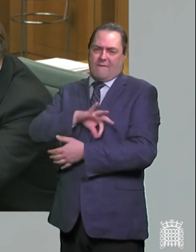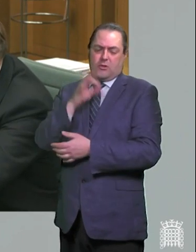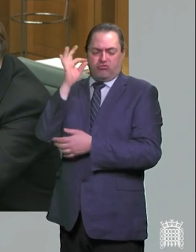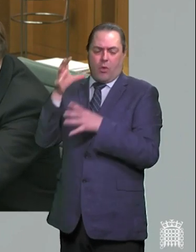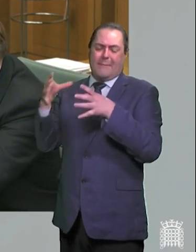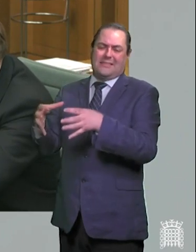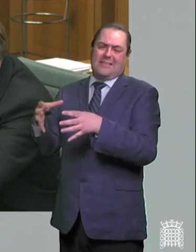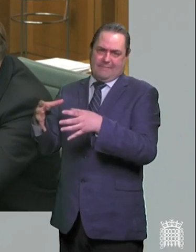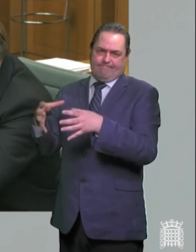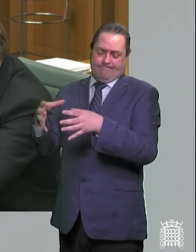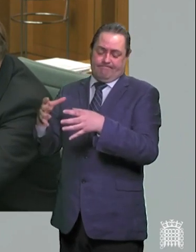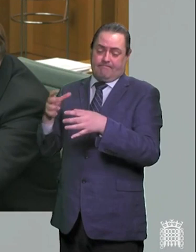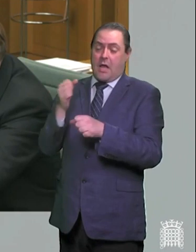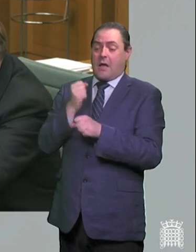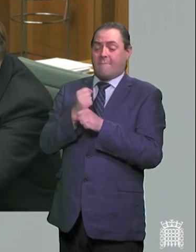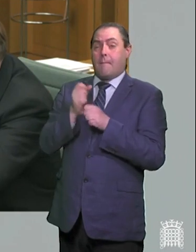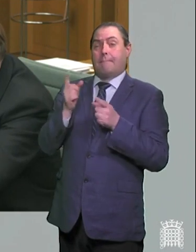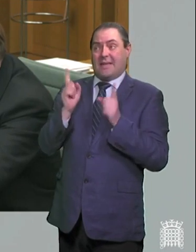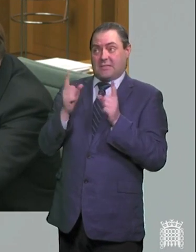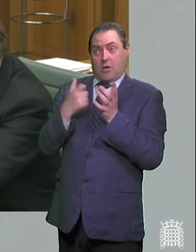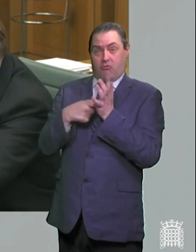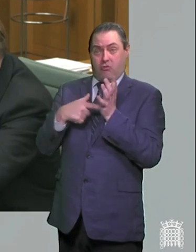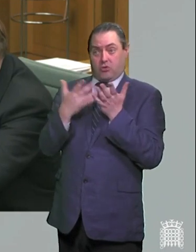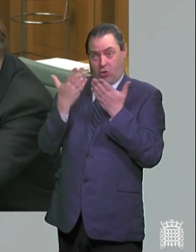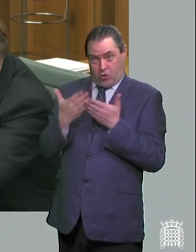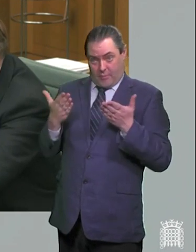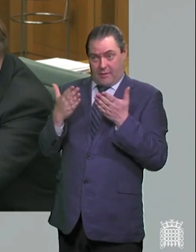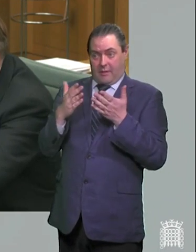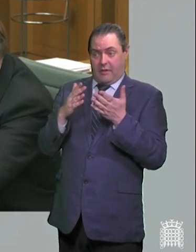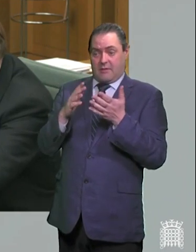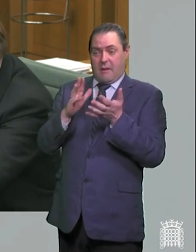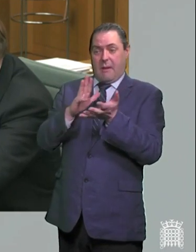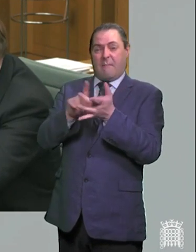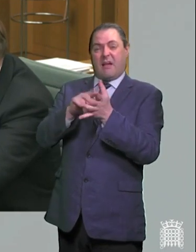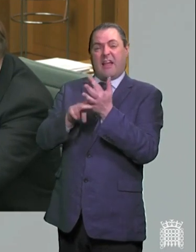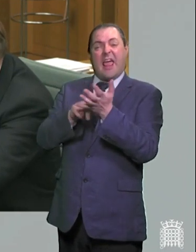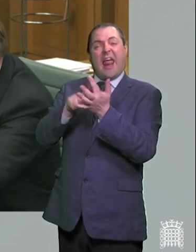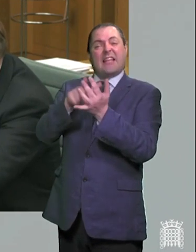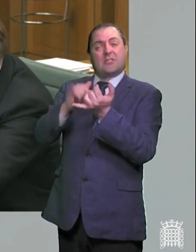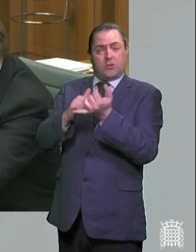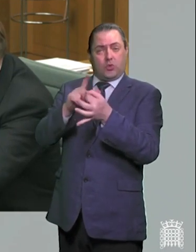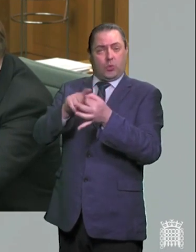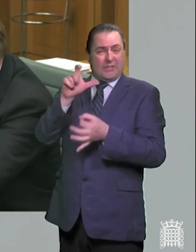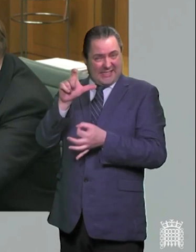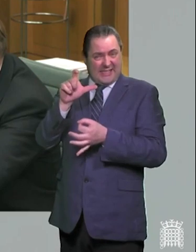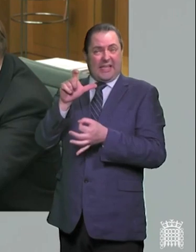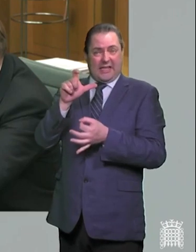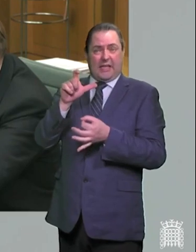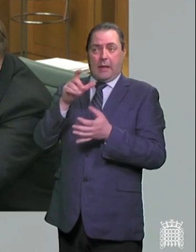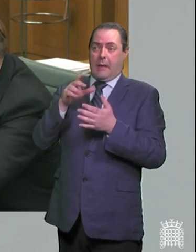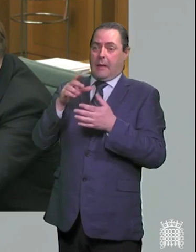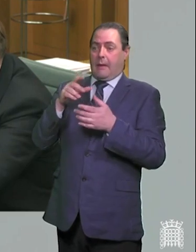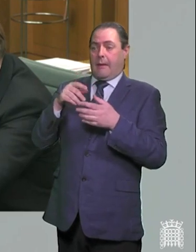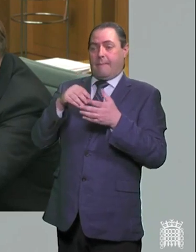the government minister, the Right Honourable Michael Ellis QC, the then Minister for the Cabinet Office and Paymaster